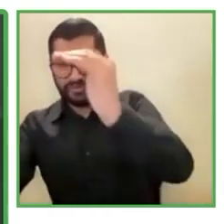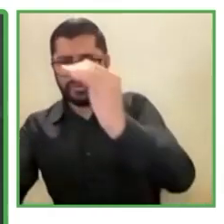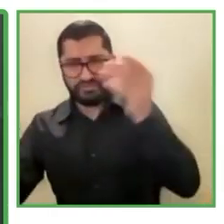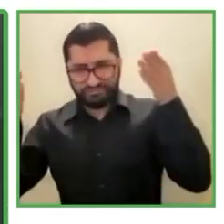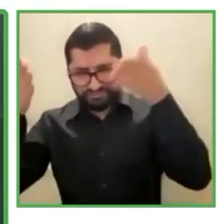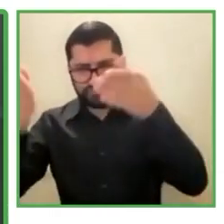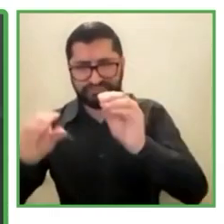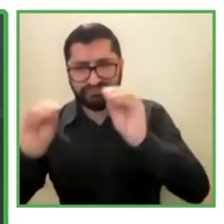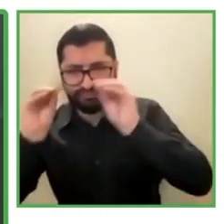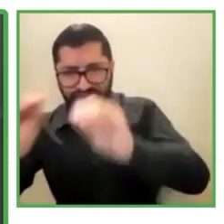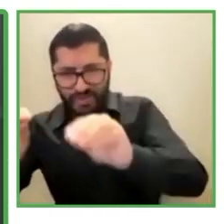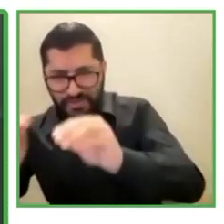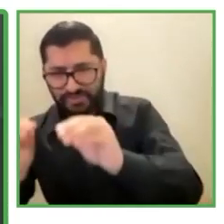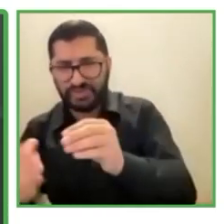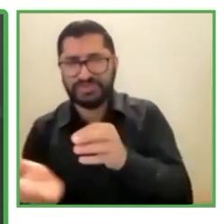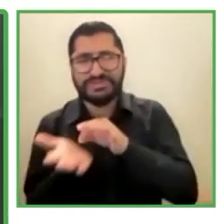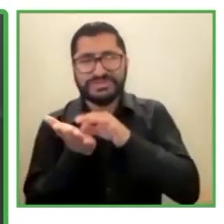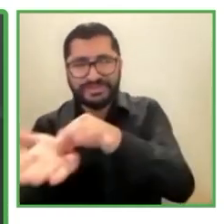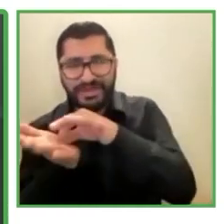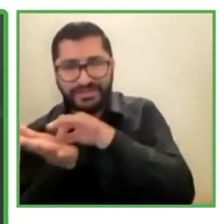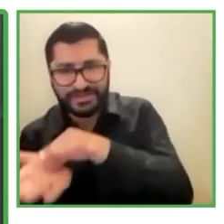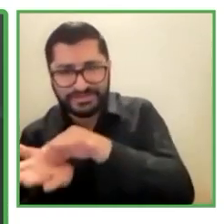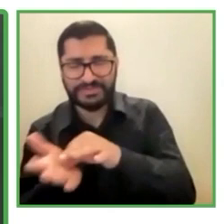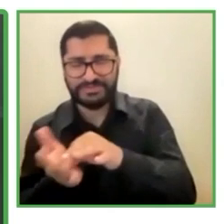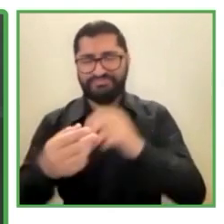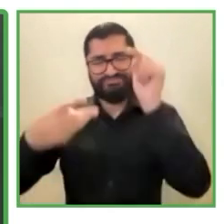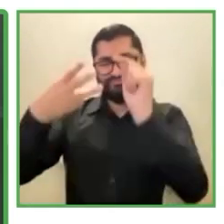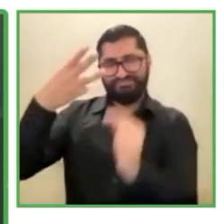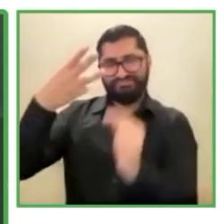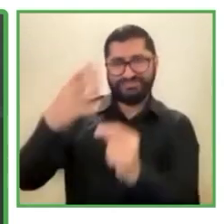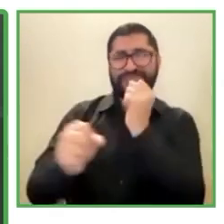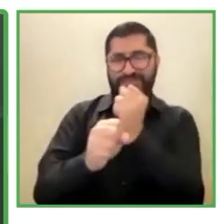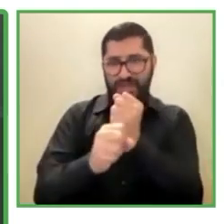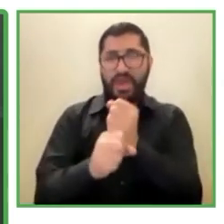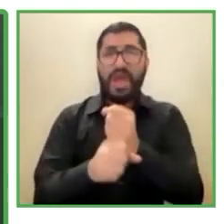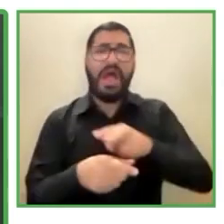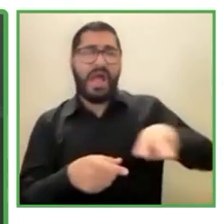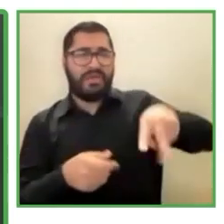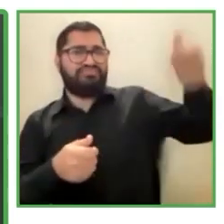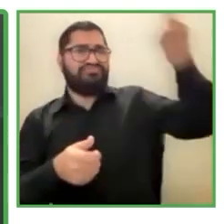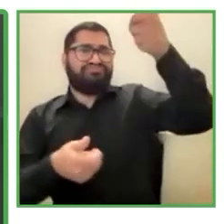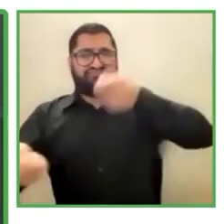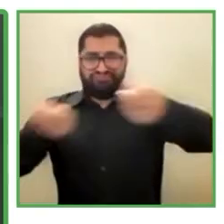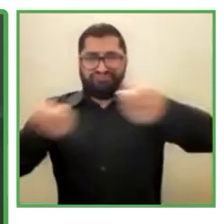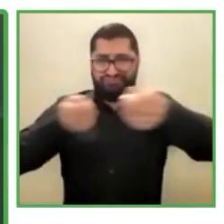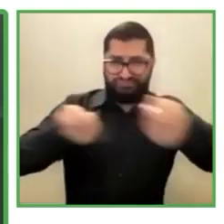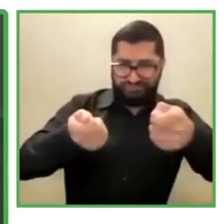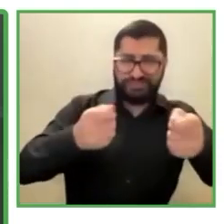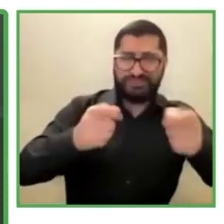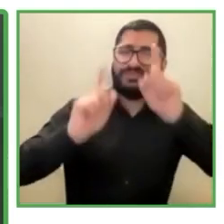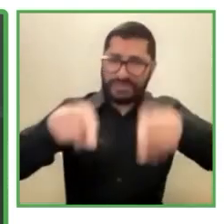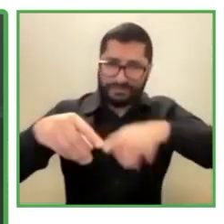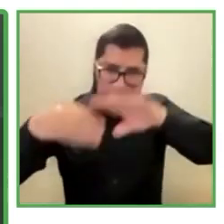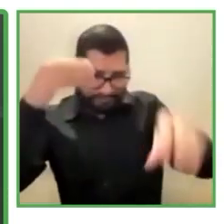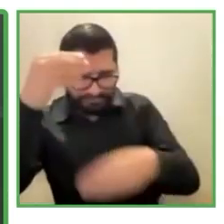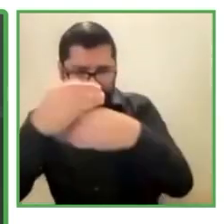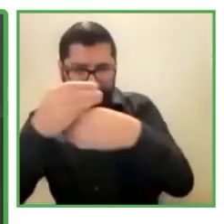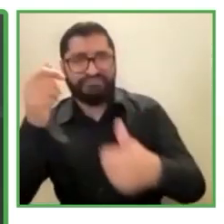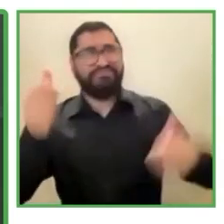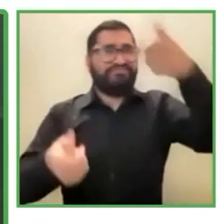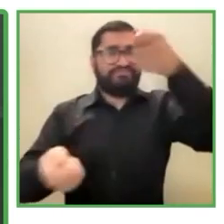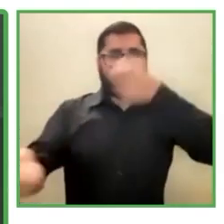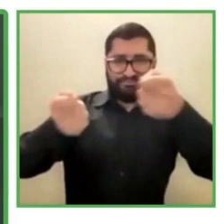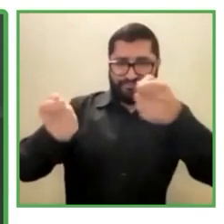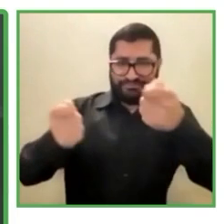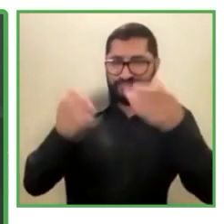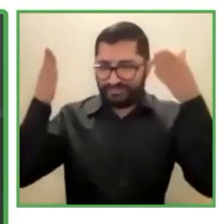training for work, the public employment, administration of labor, including labor